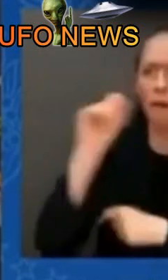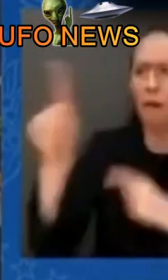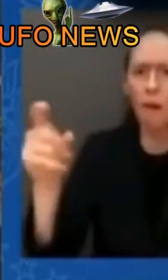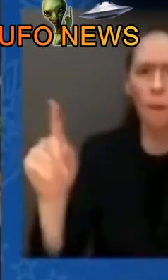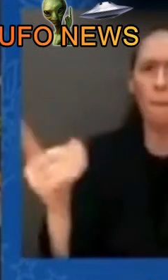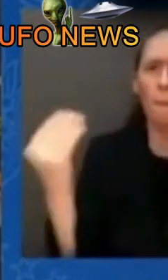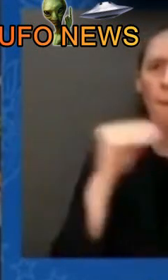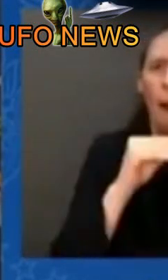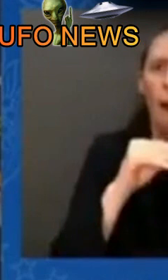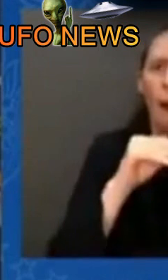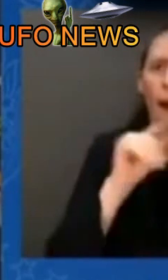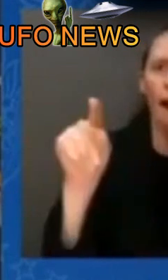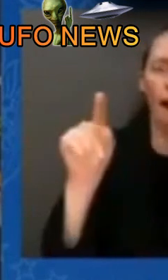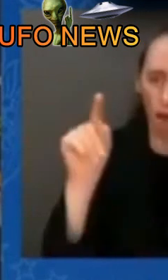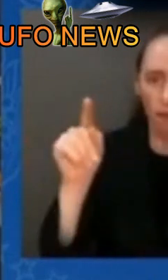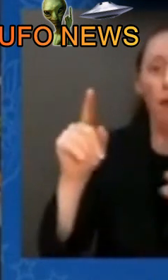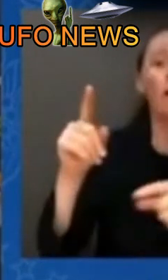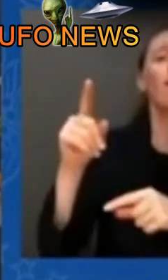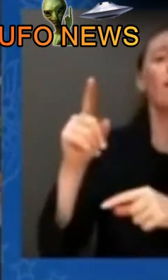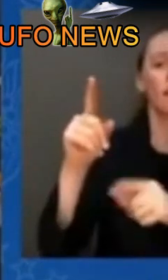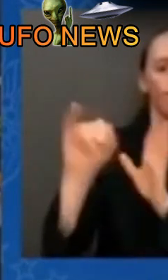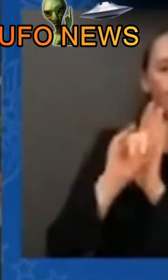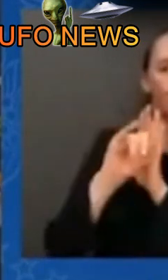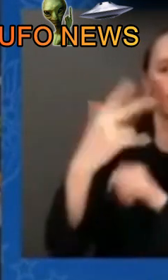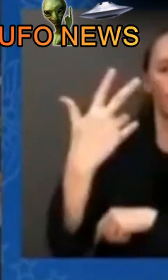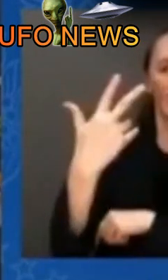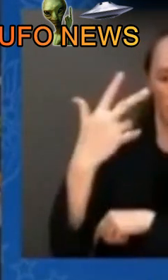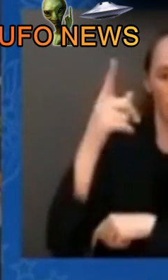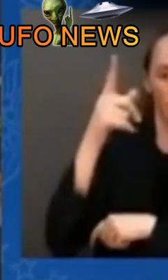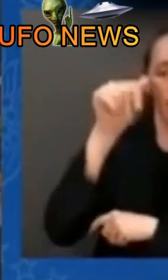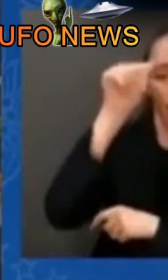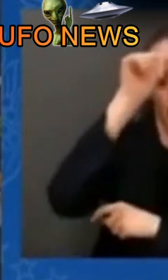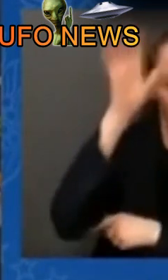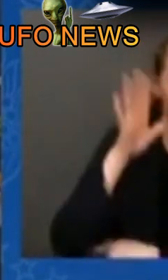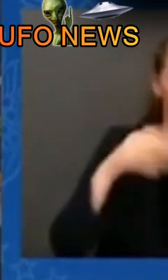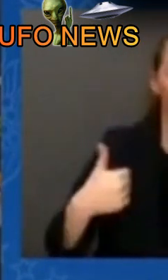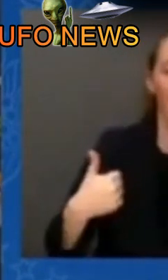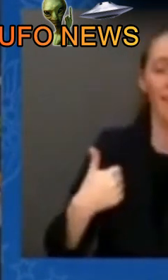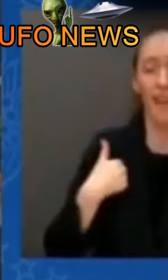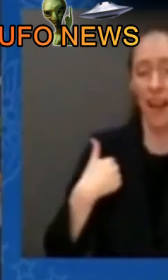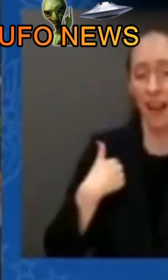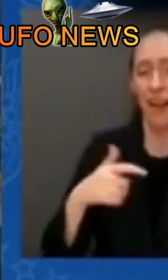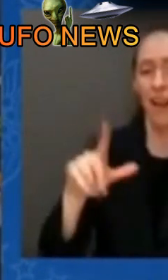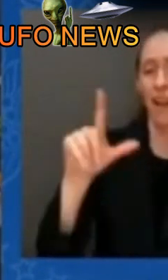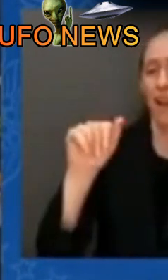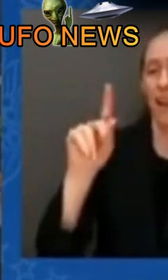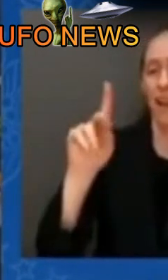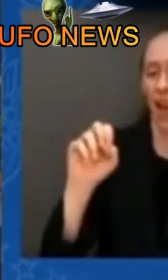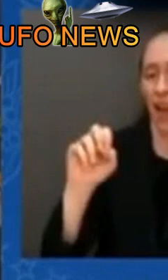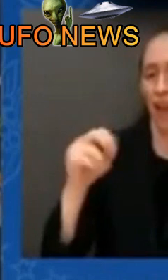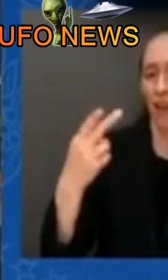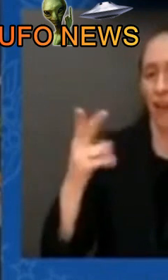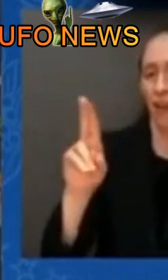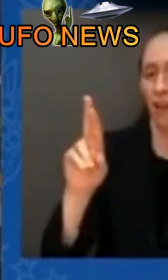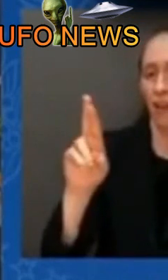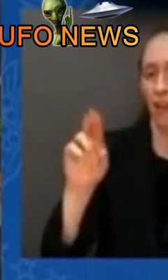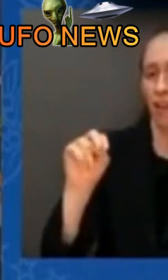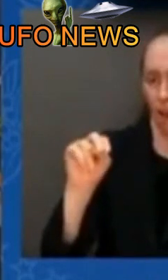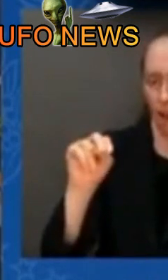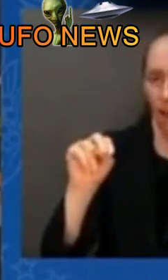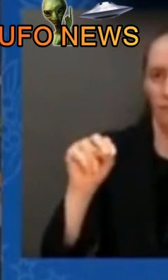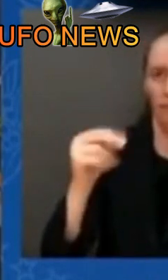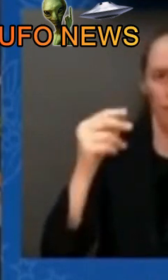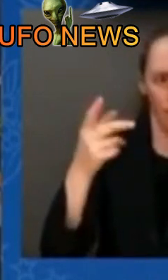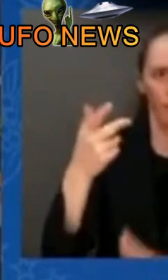Huron in the Midwest. They acted in accordance with established parameters for determining how to deal with unidentified aerial